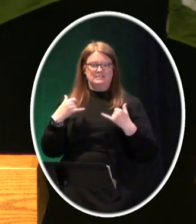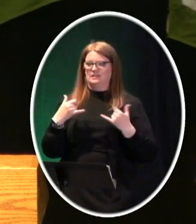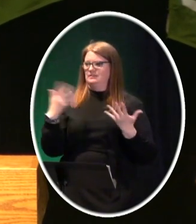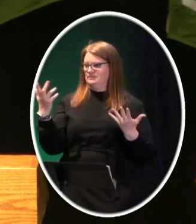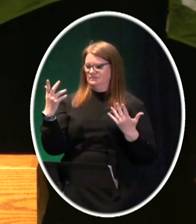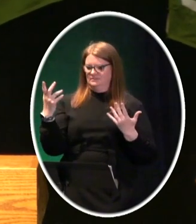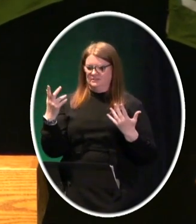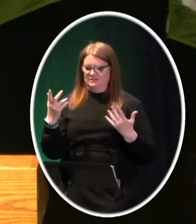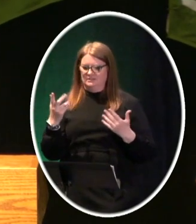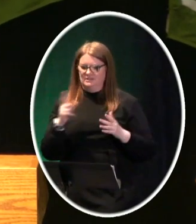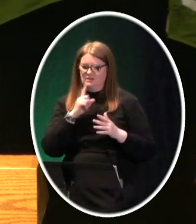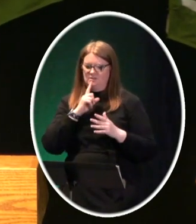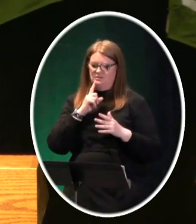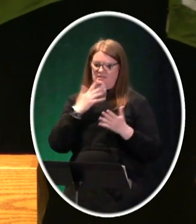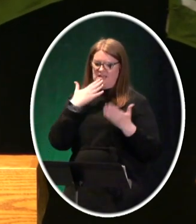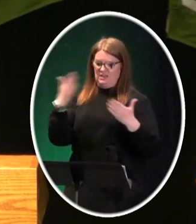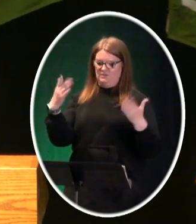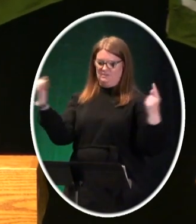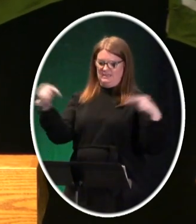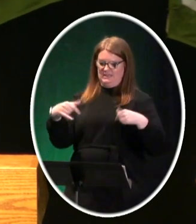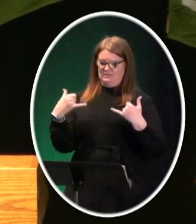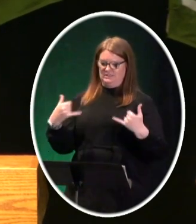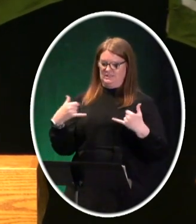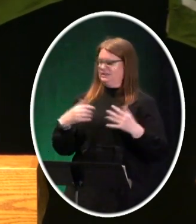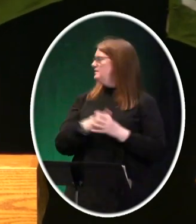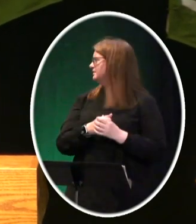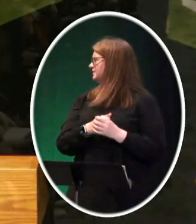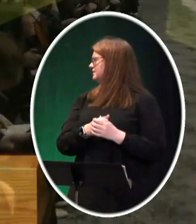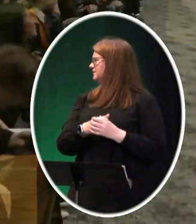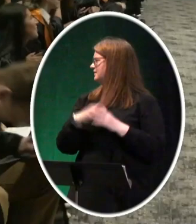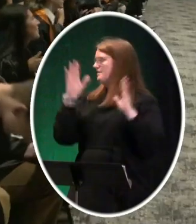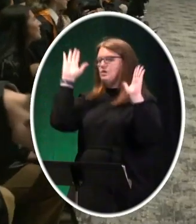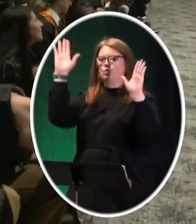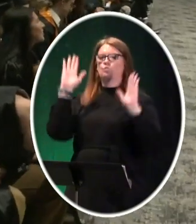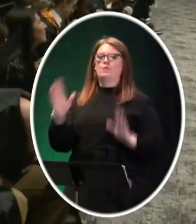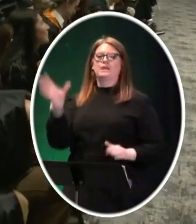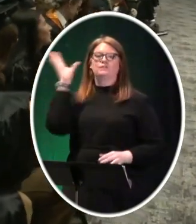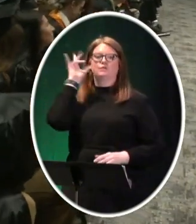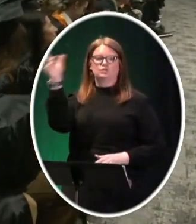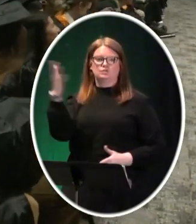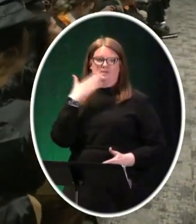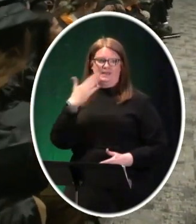graduates and families and friends. Have a great future.